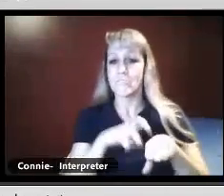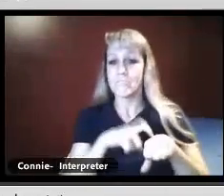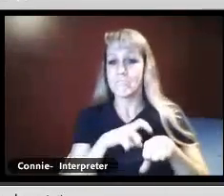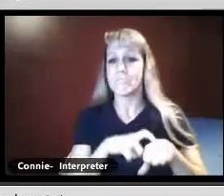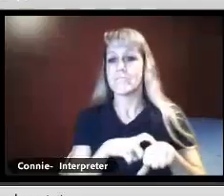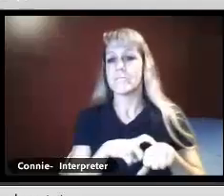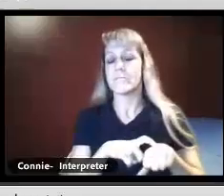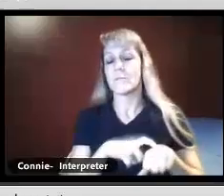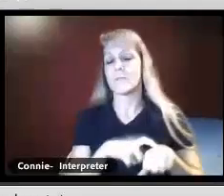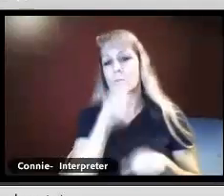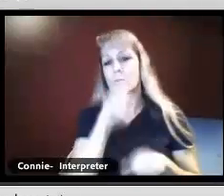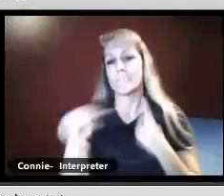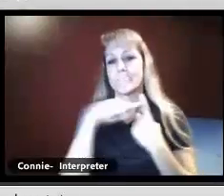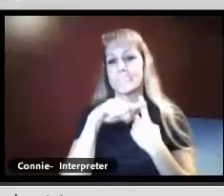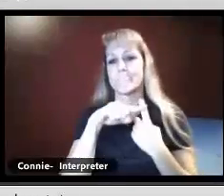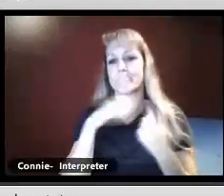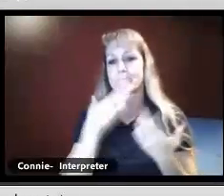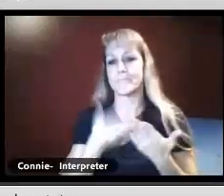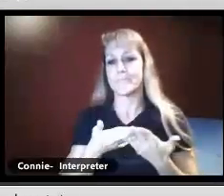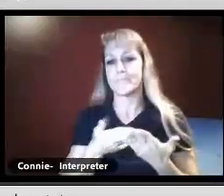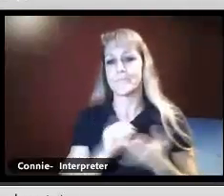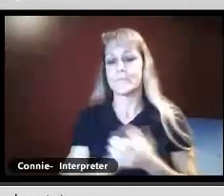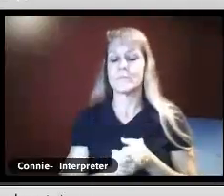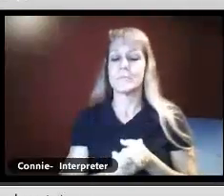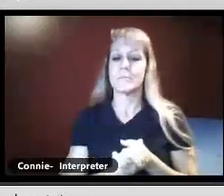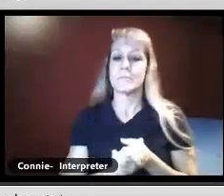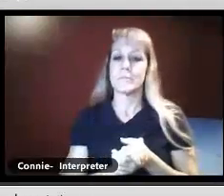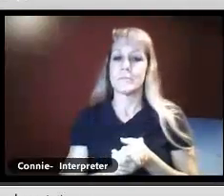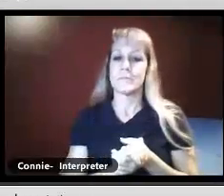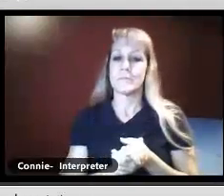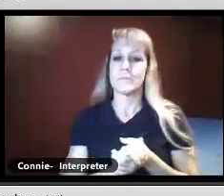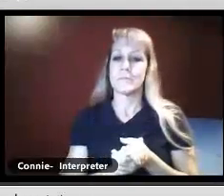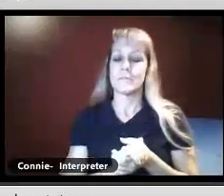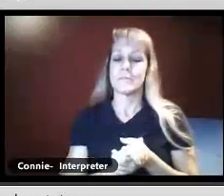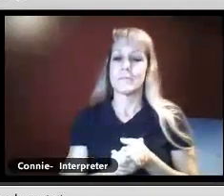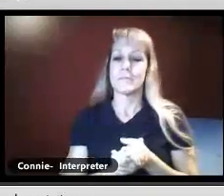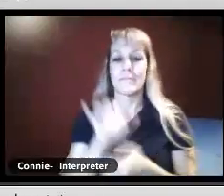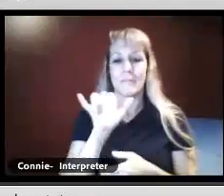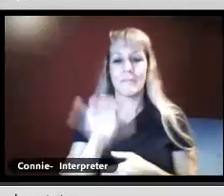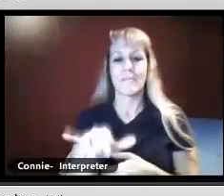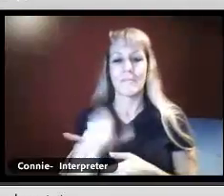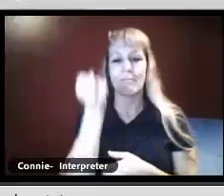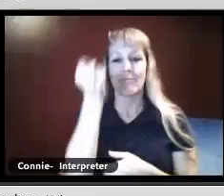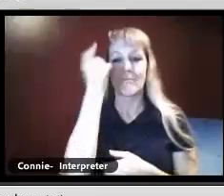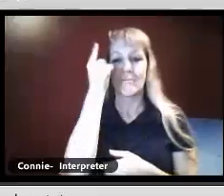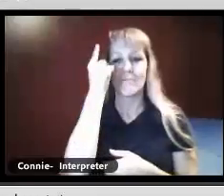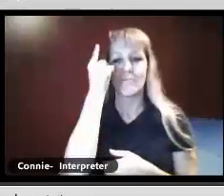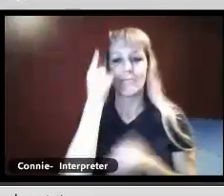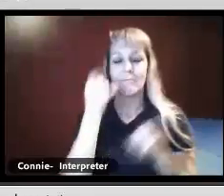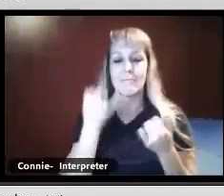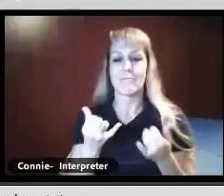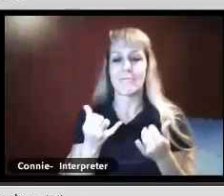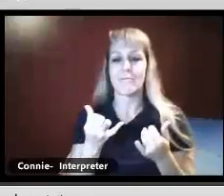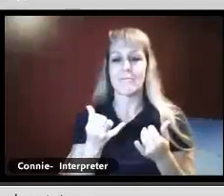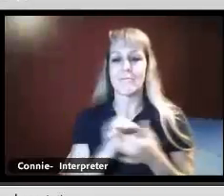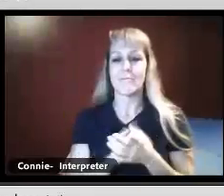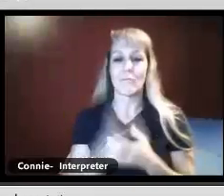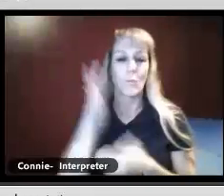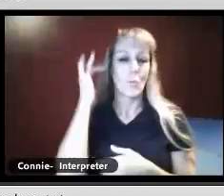to the good. And so that's how I came to understand why